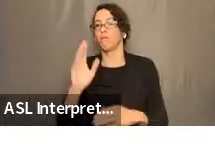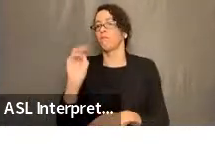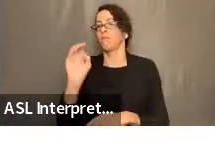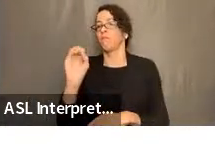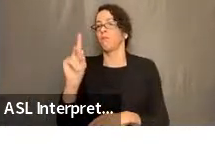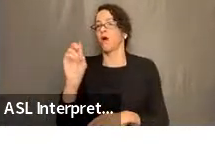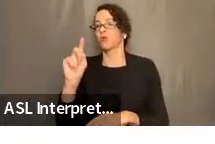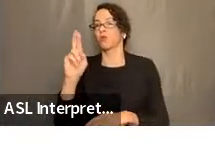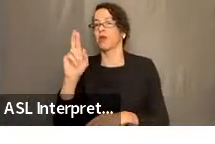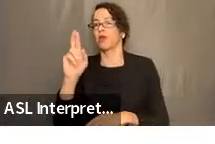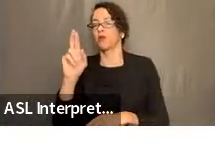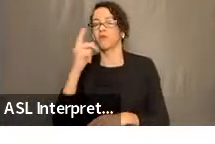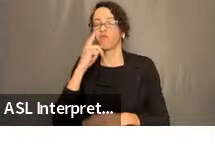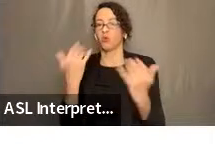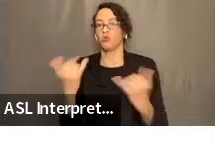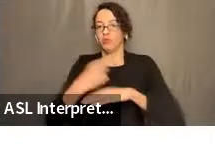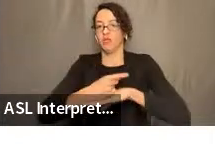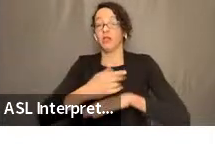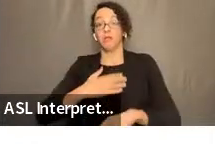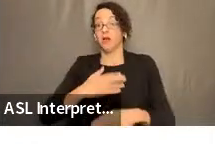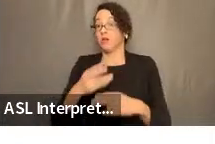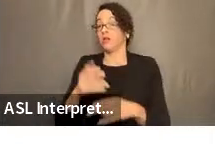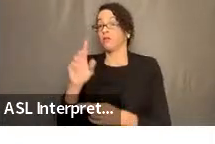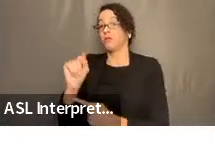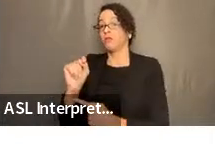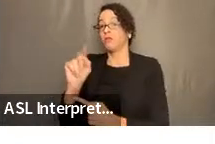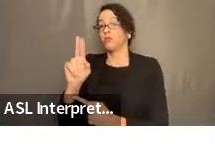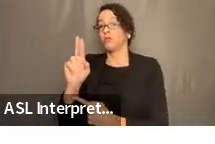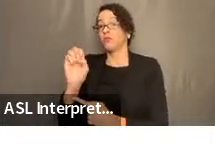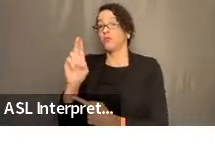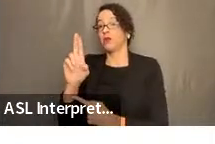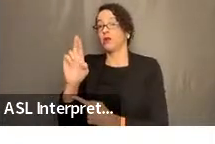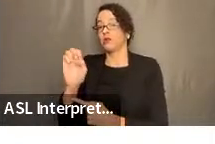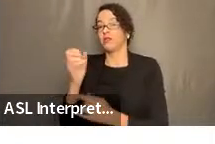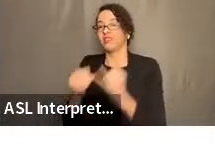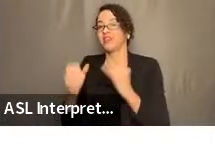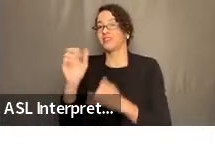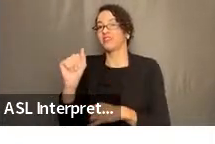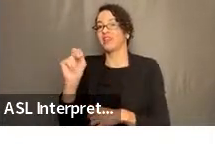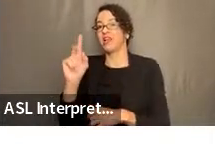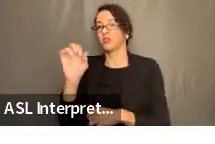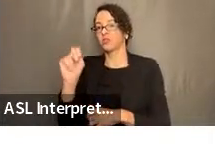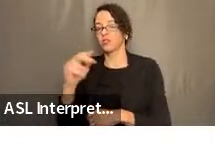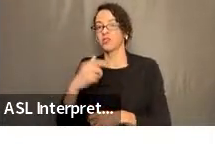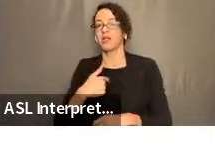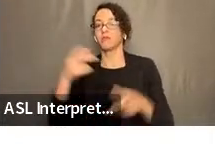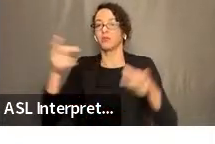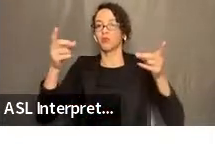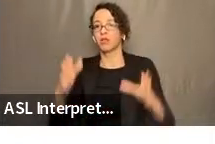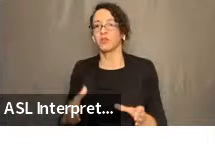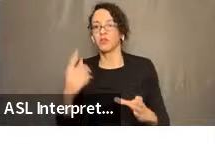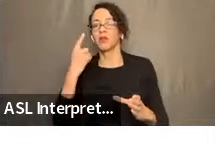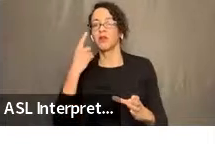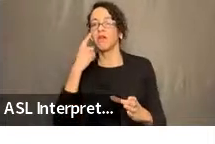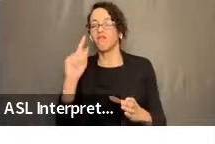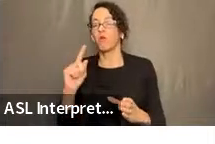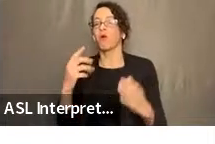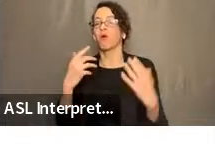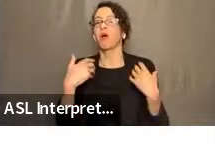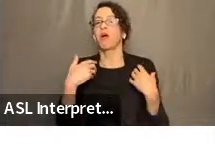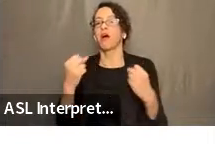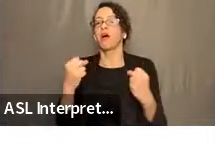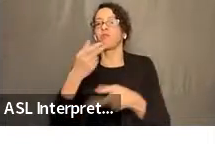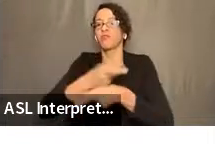the Director of Systems Integration for the Alameda County Healthcare Services Agency. Next slide,